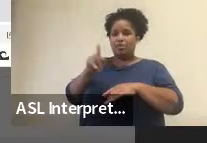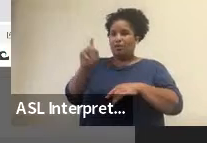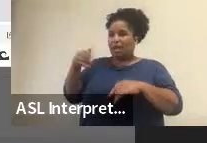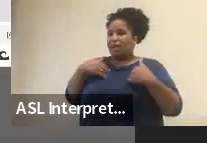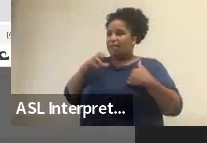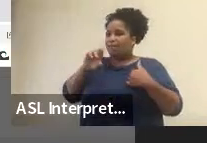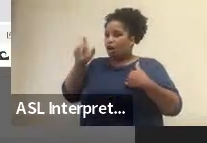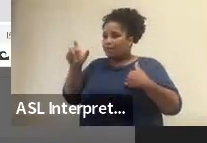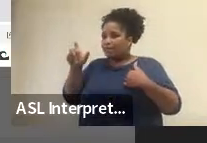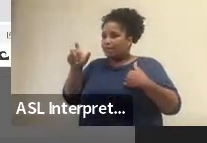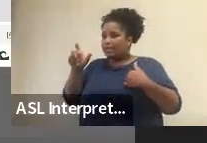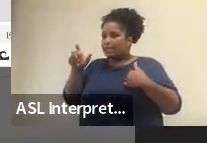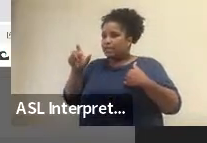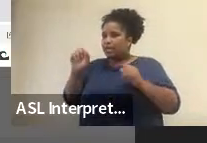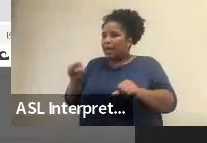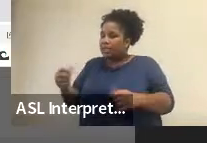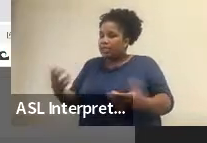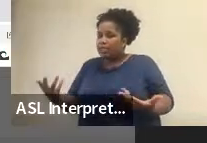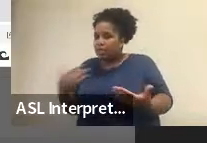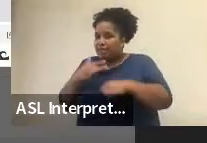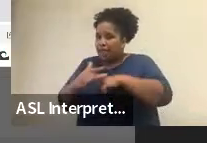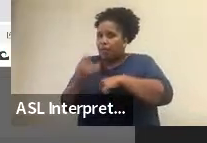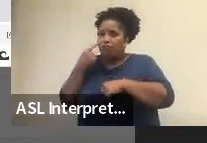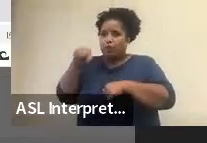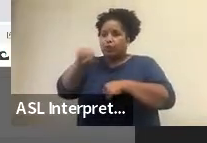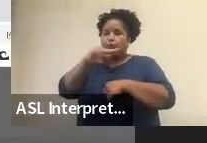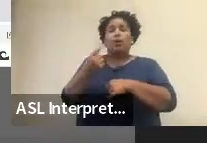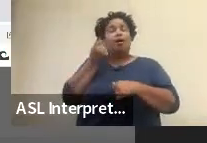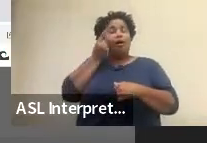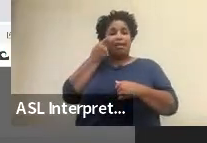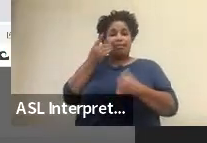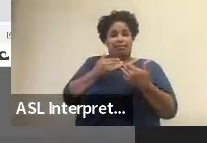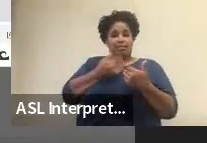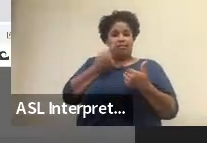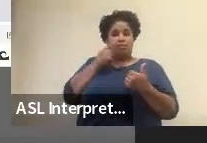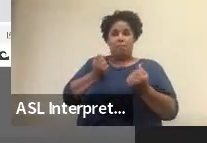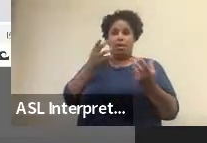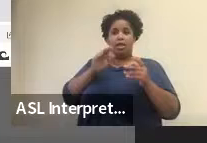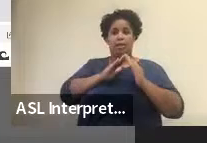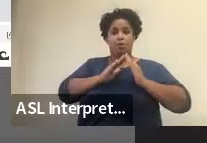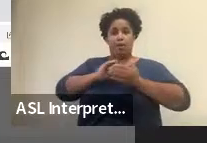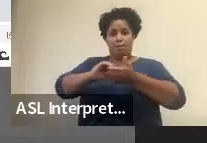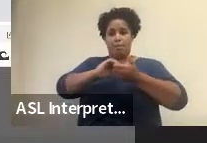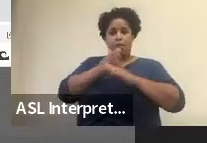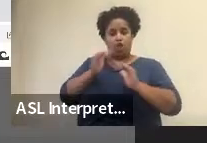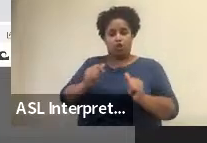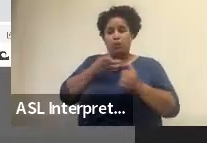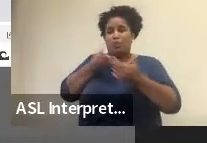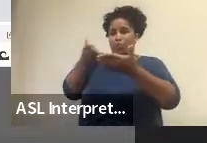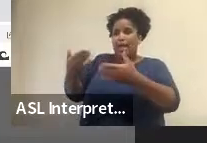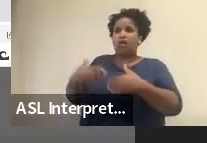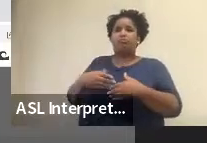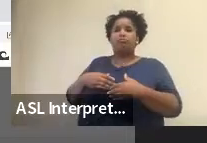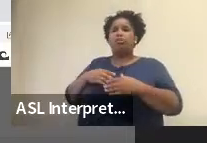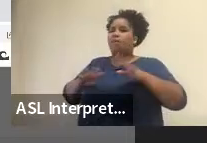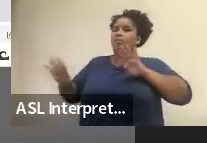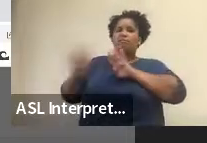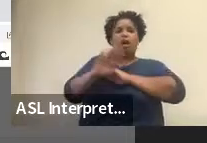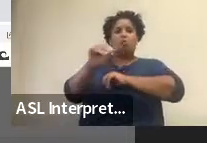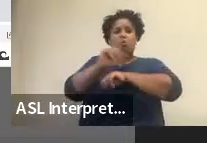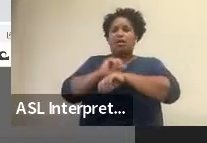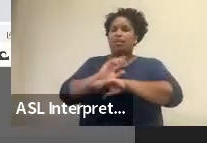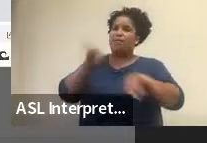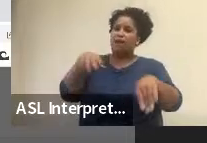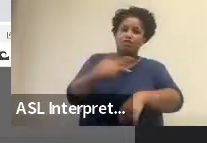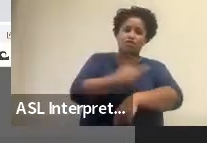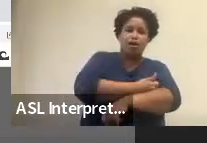pharmacy capacity, but I could see very easily, all of the community partners who are out there on the front lines, giving shots,